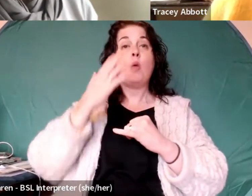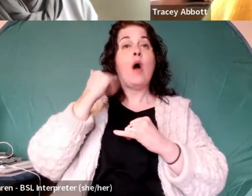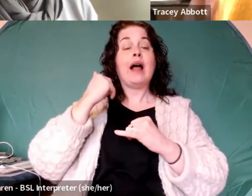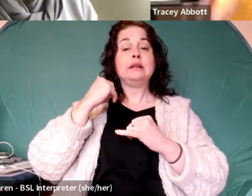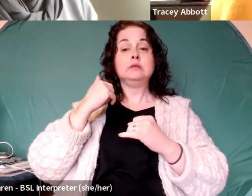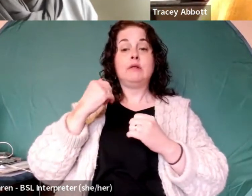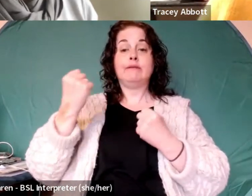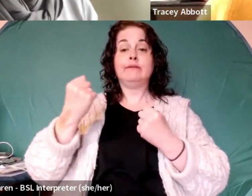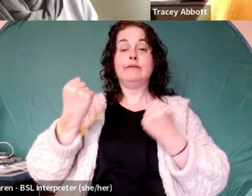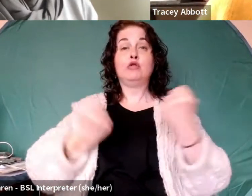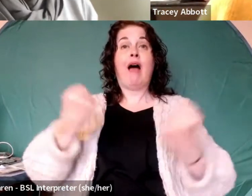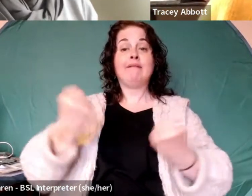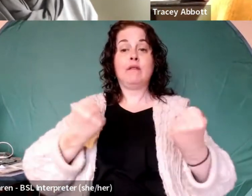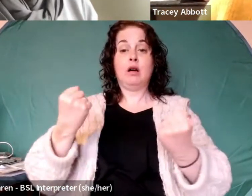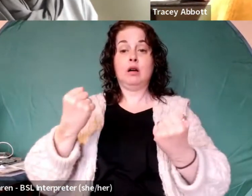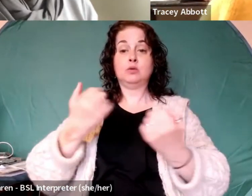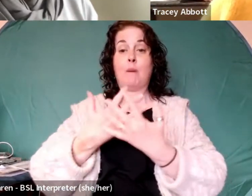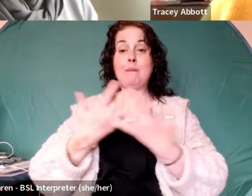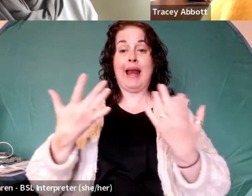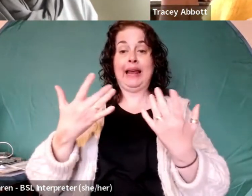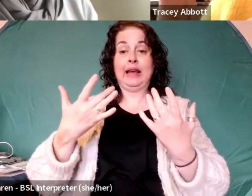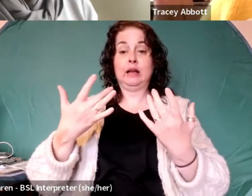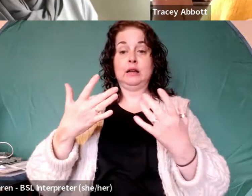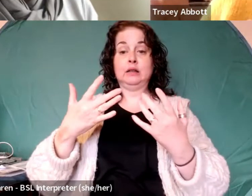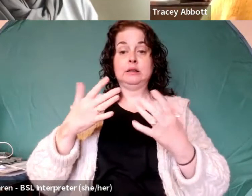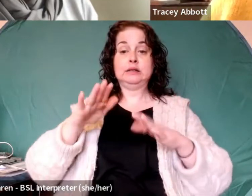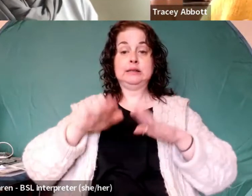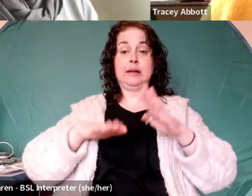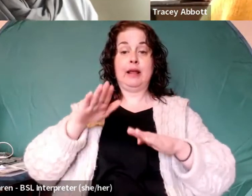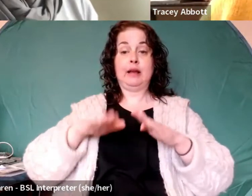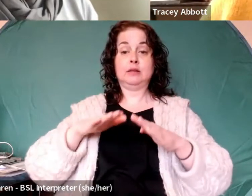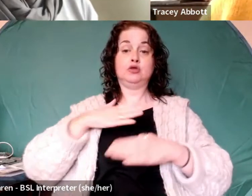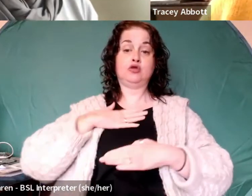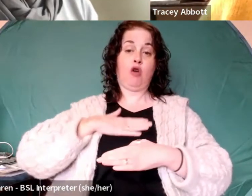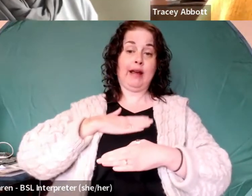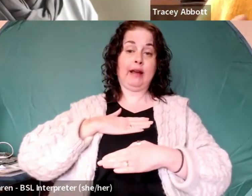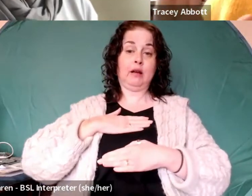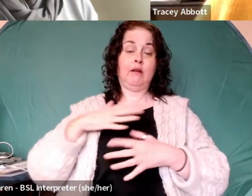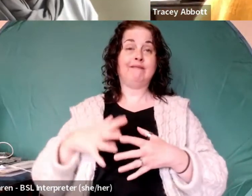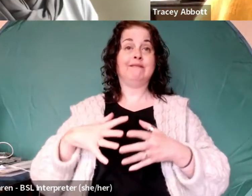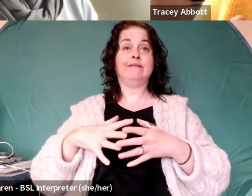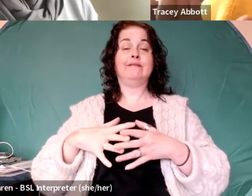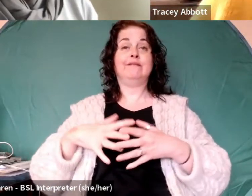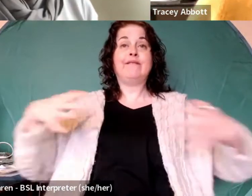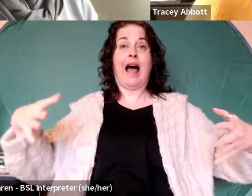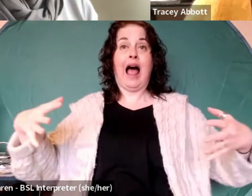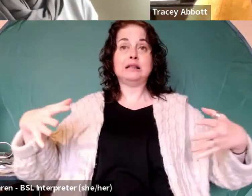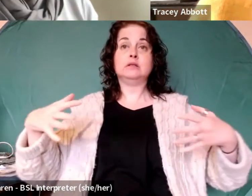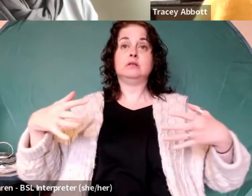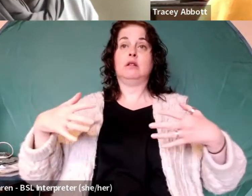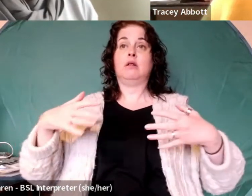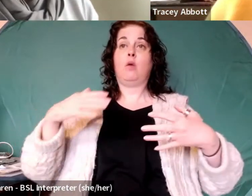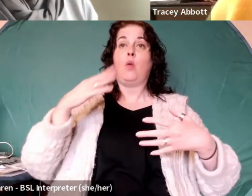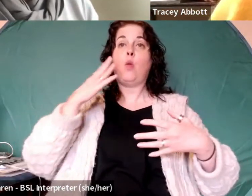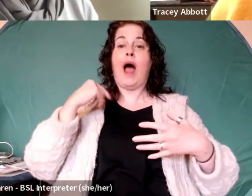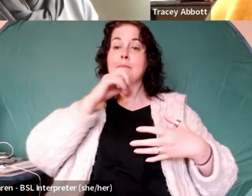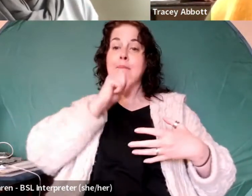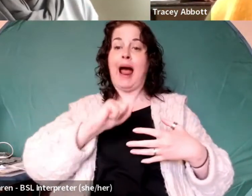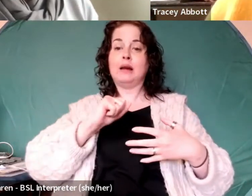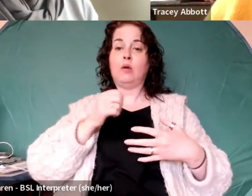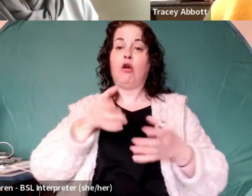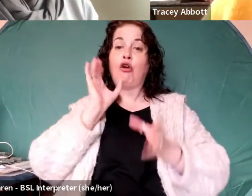drivers, so many of them that were in the mold of a fat white bloke who drinks